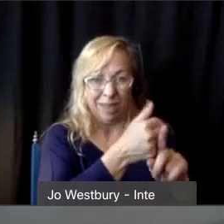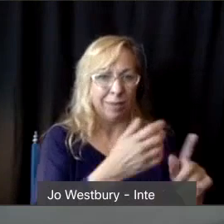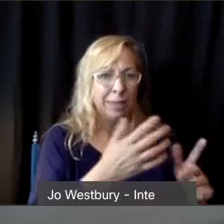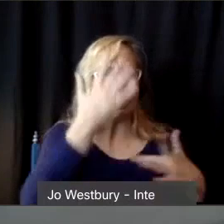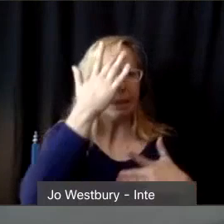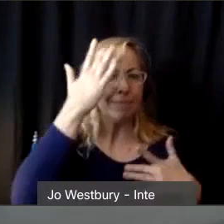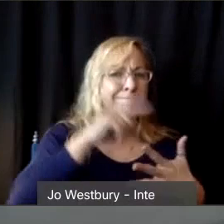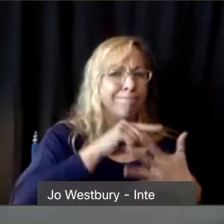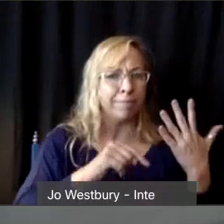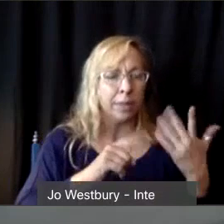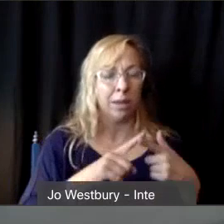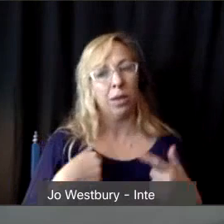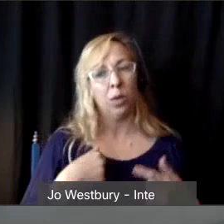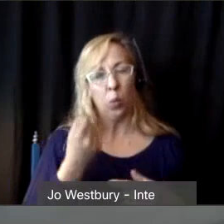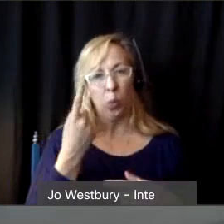that kind of an issue.